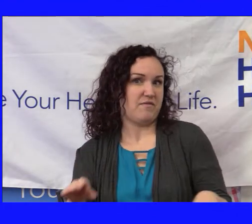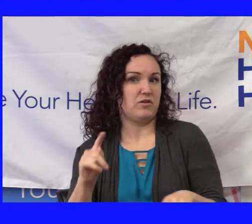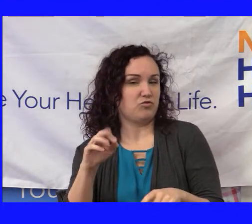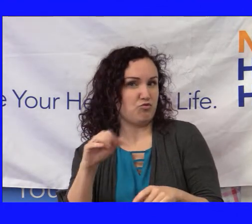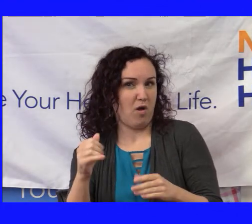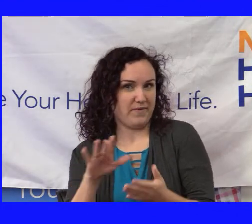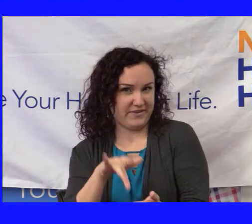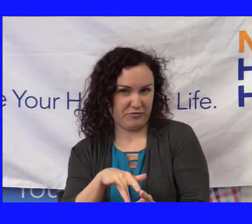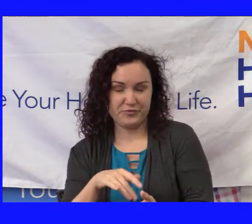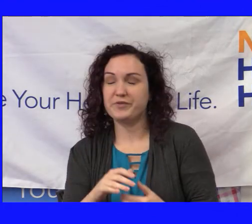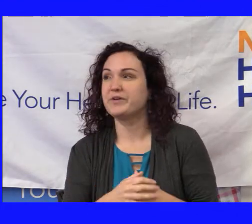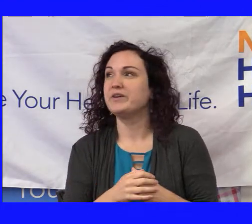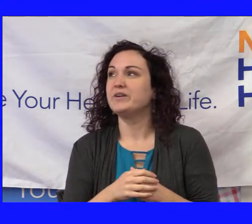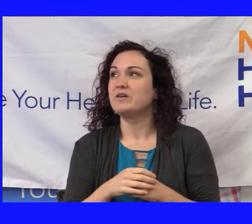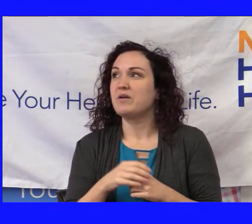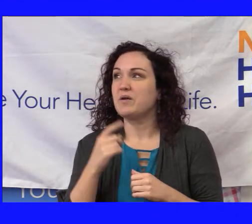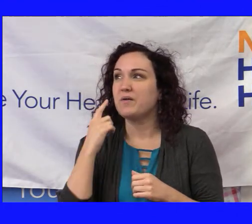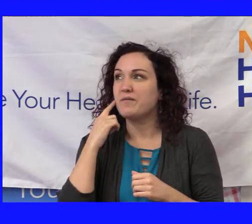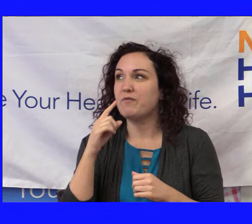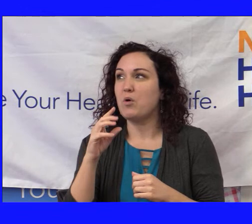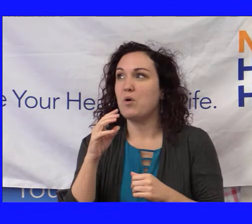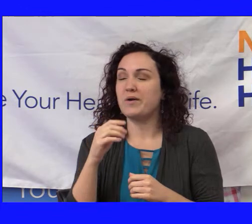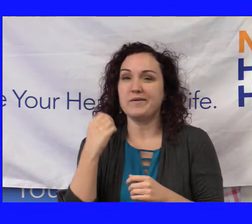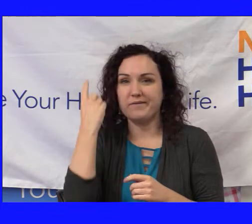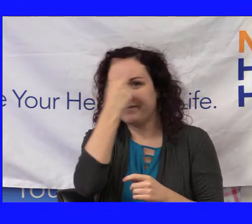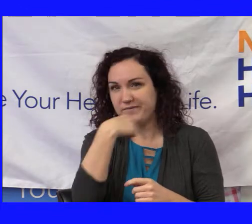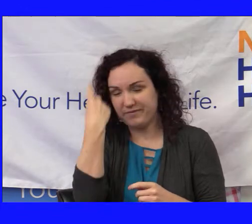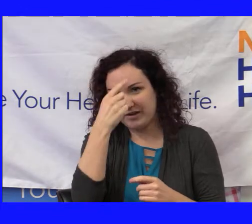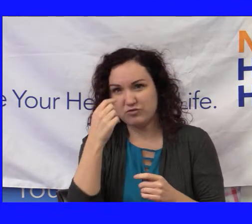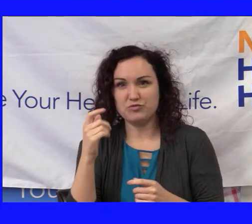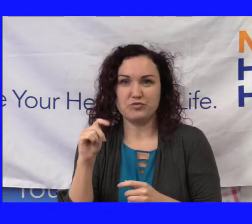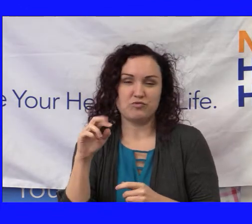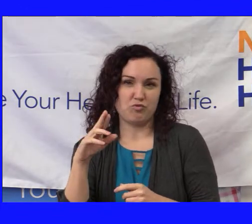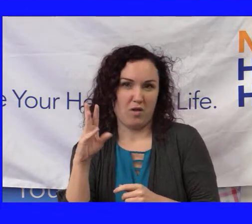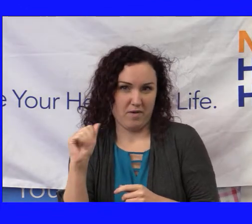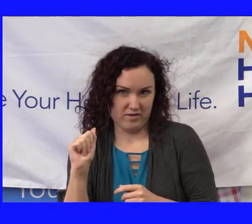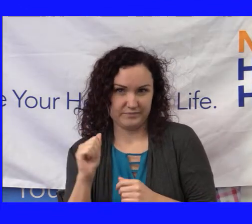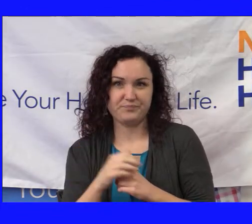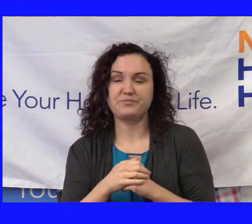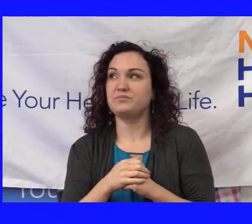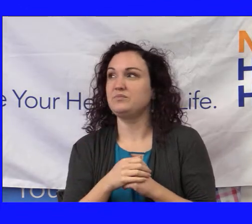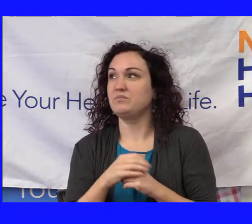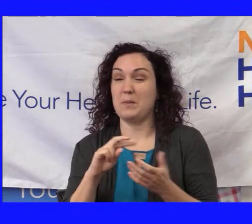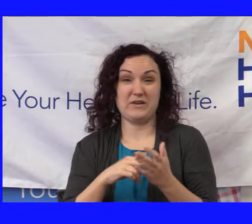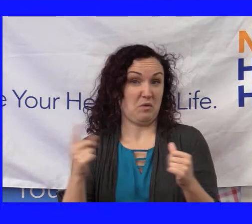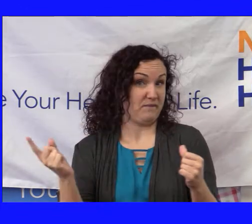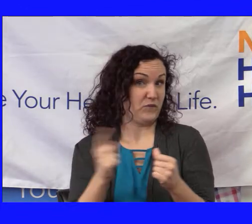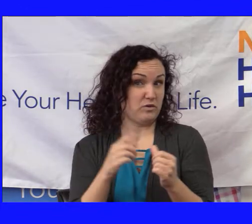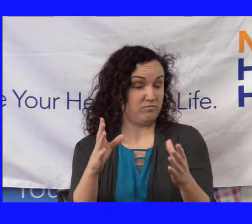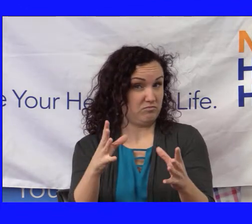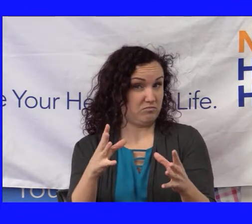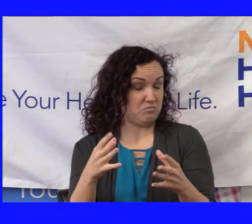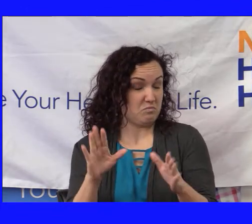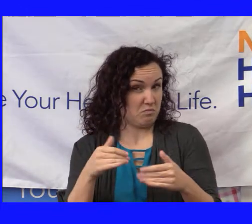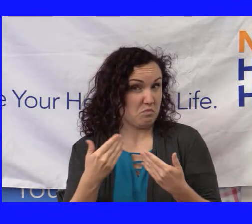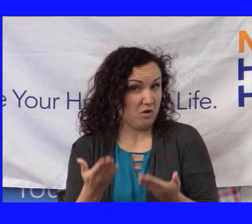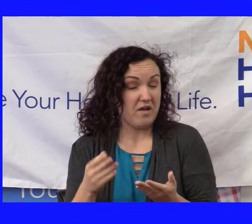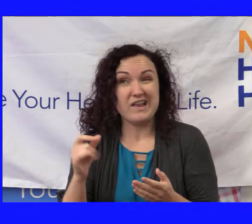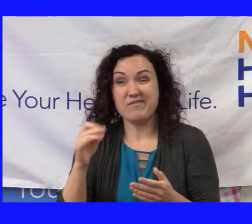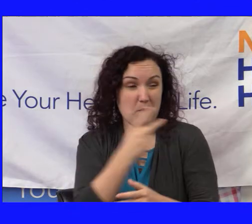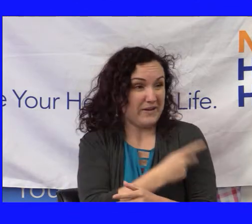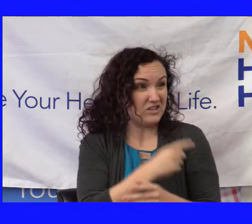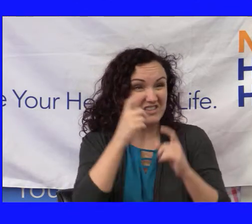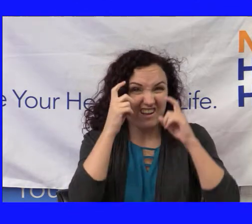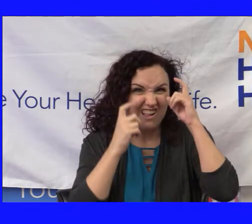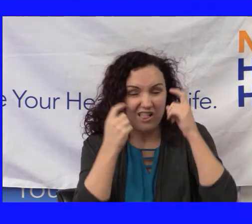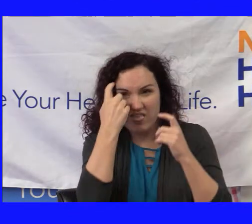otolaryngology for the maxillofacial trauma, which means that they are the first recipients of the patient as they come in with any